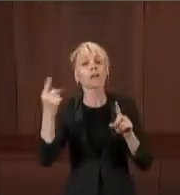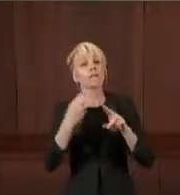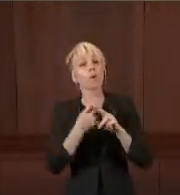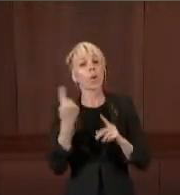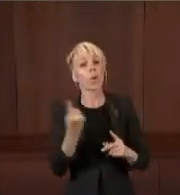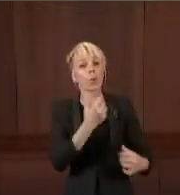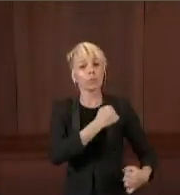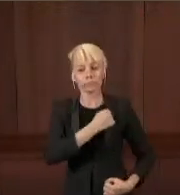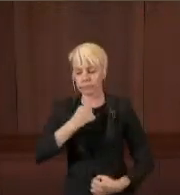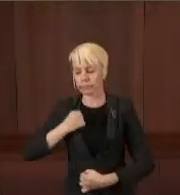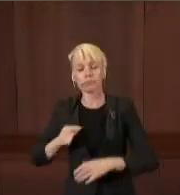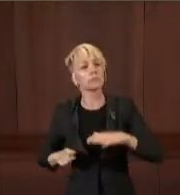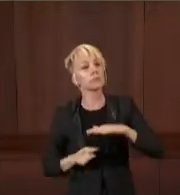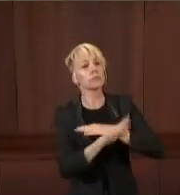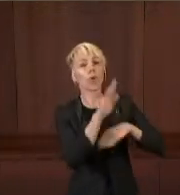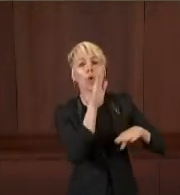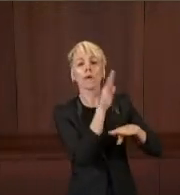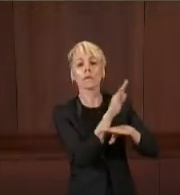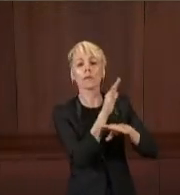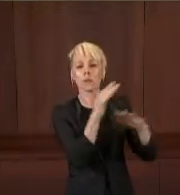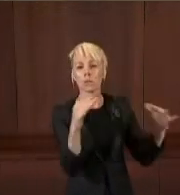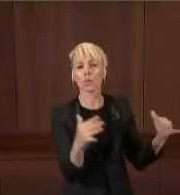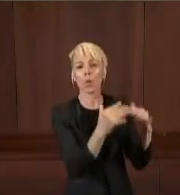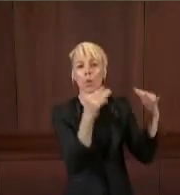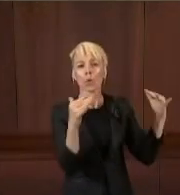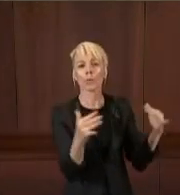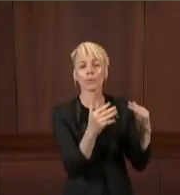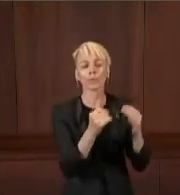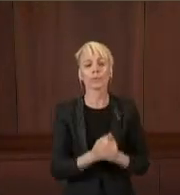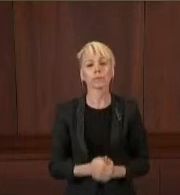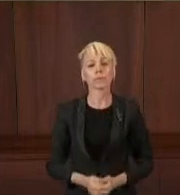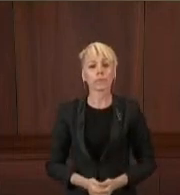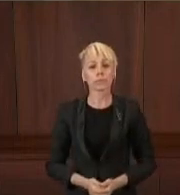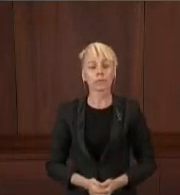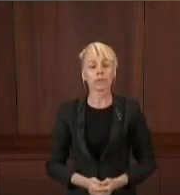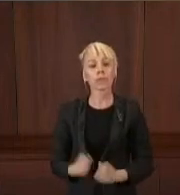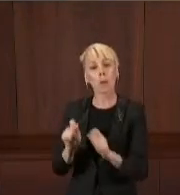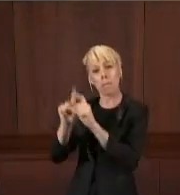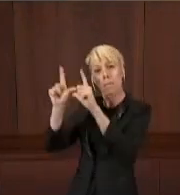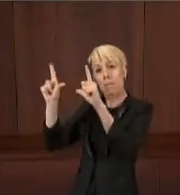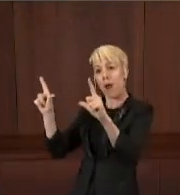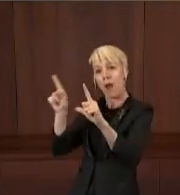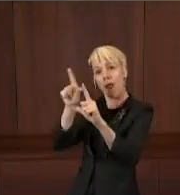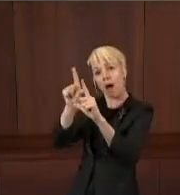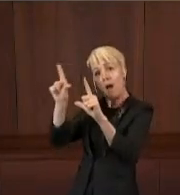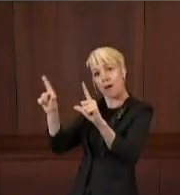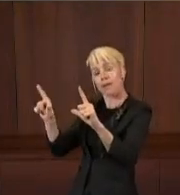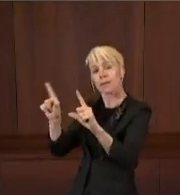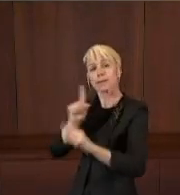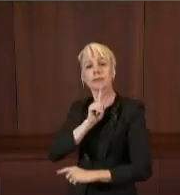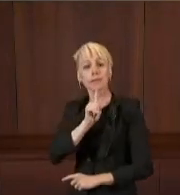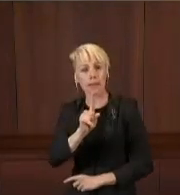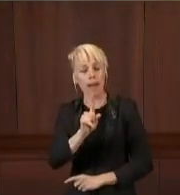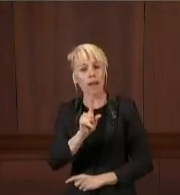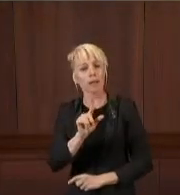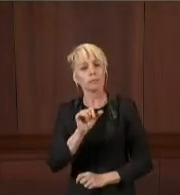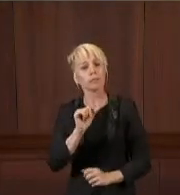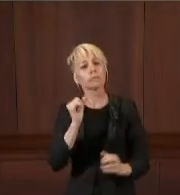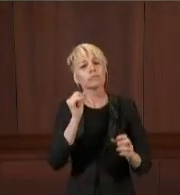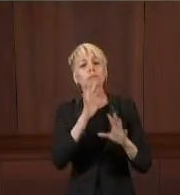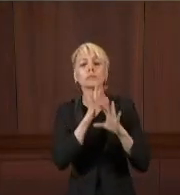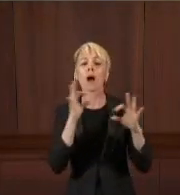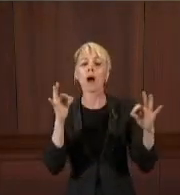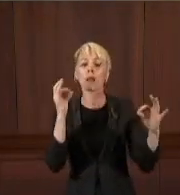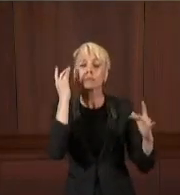At the entrance threshold to the Hall of Silence, the words, "Let silent contemplation be your